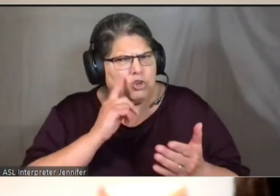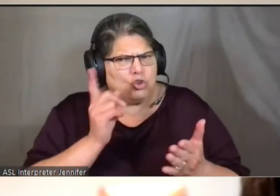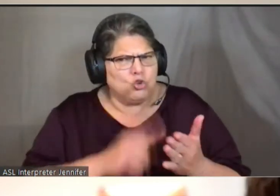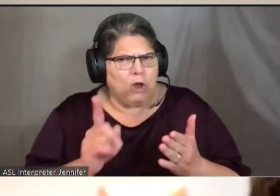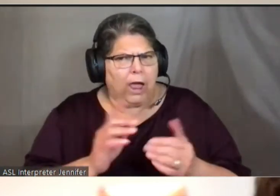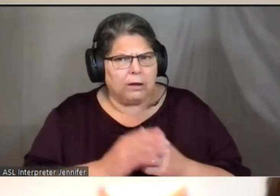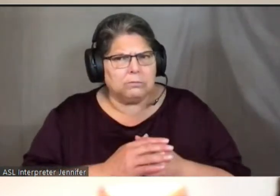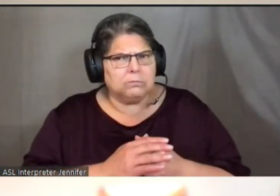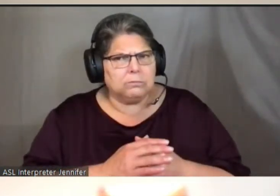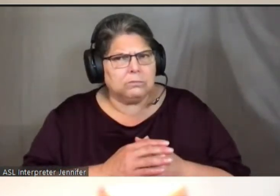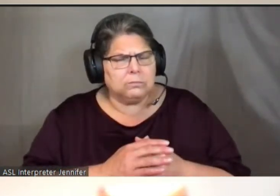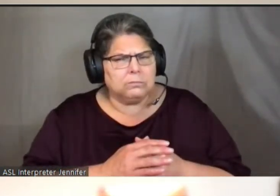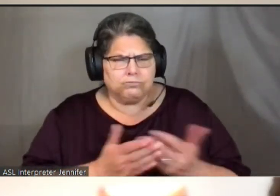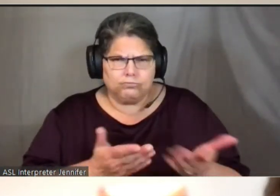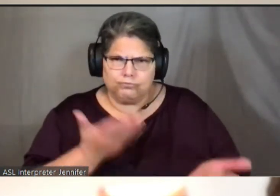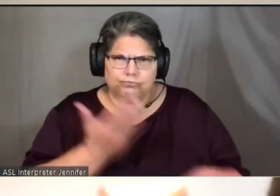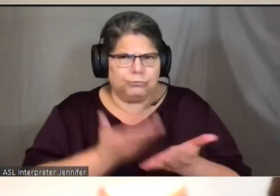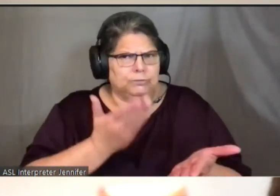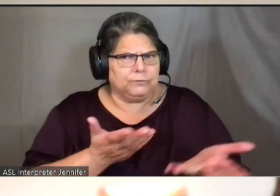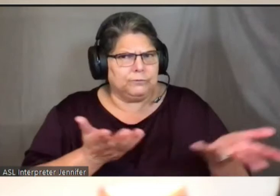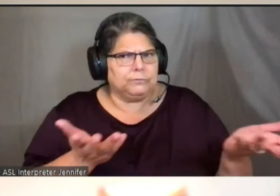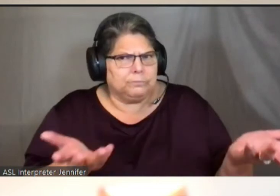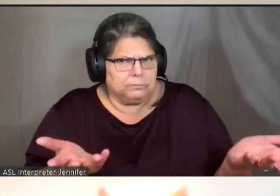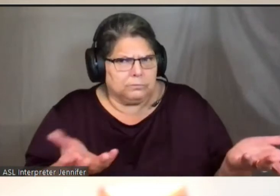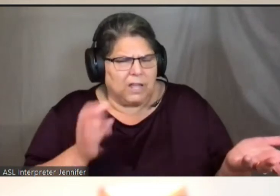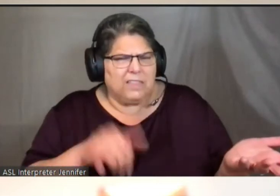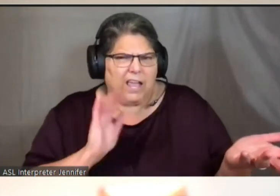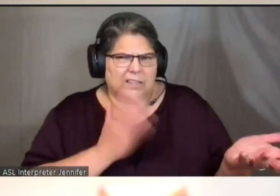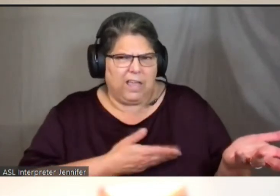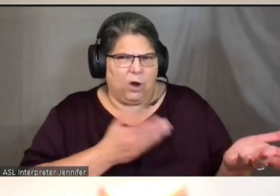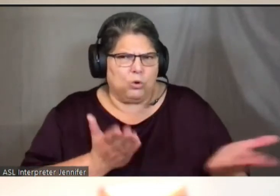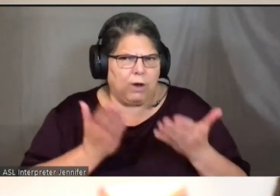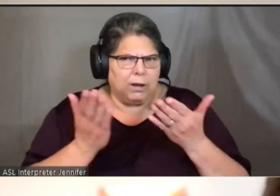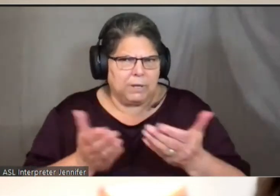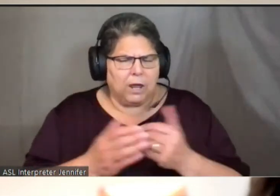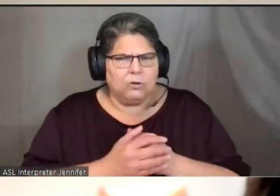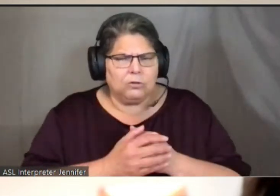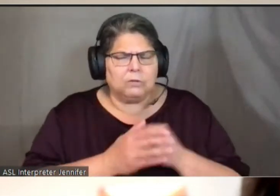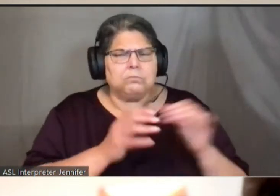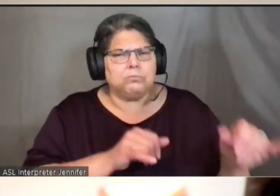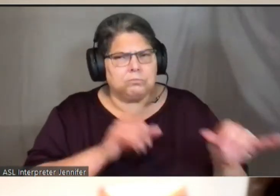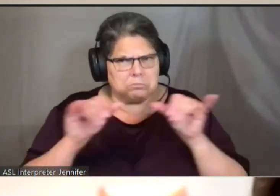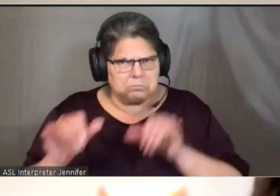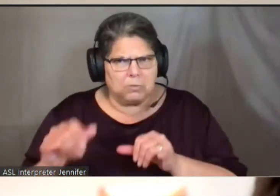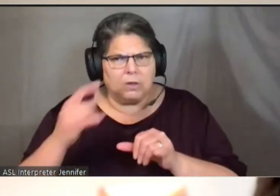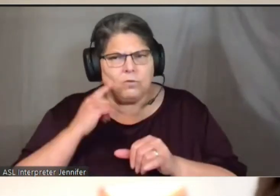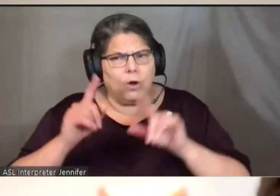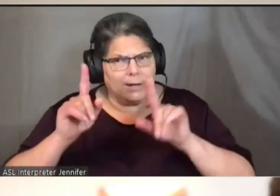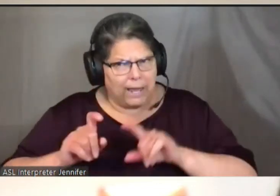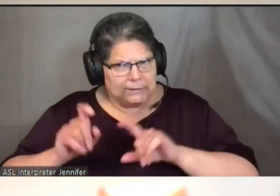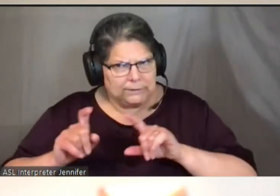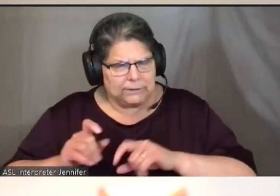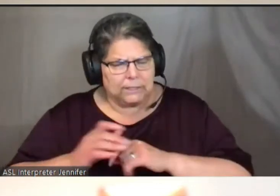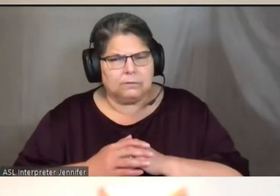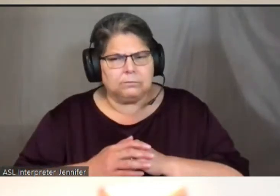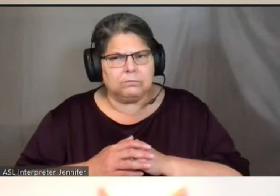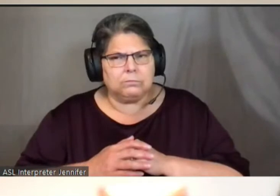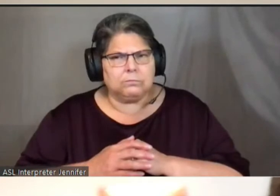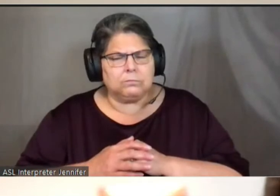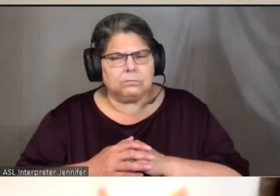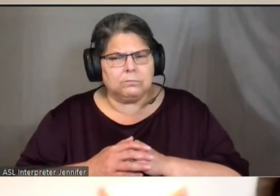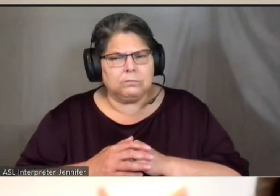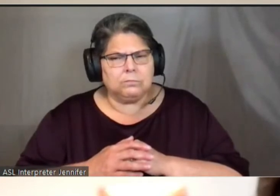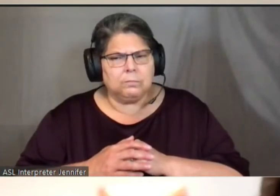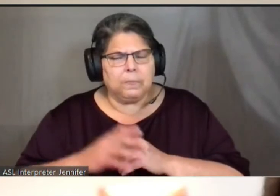hard evidence, and that's what's being recommended. The same thing is true for testing. Testing should be, if